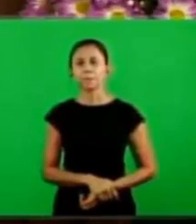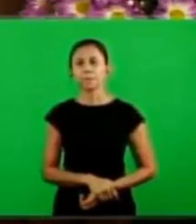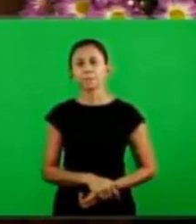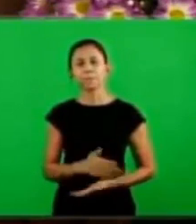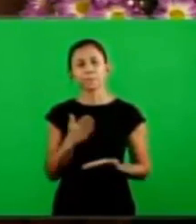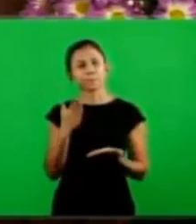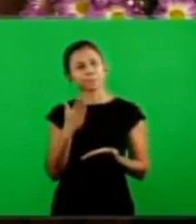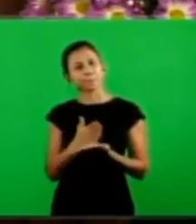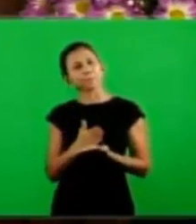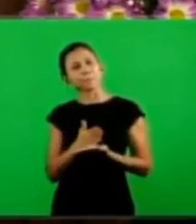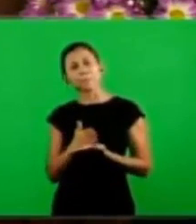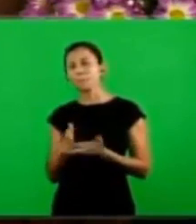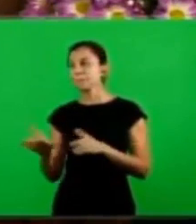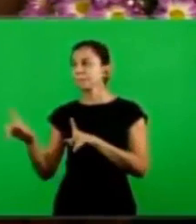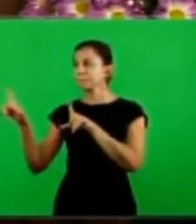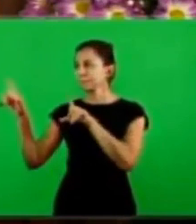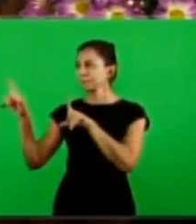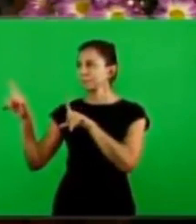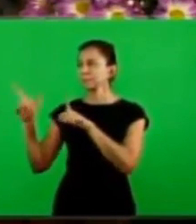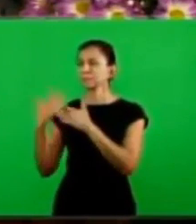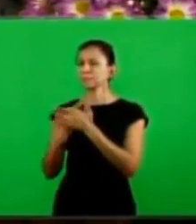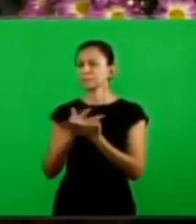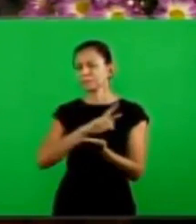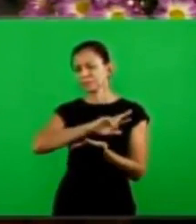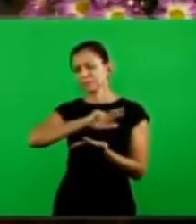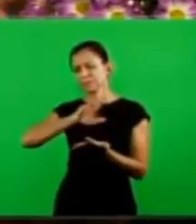Jesus resurrected.